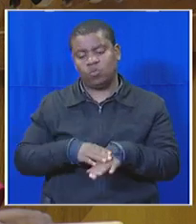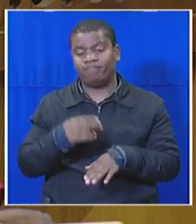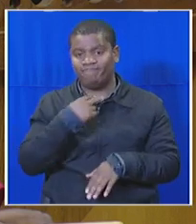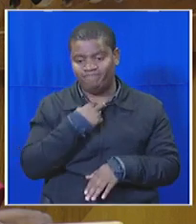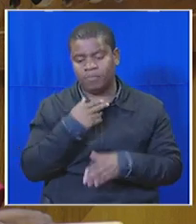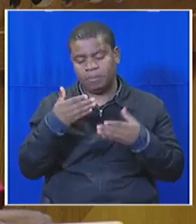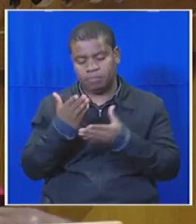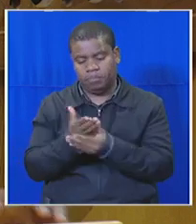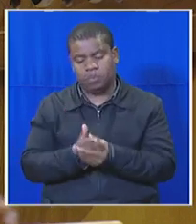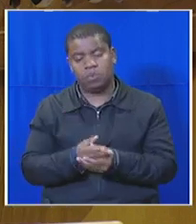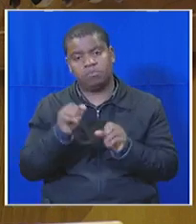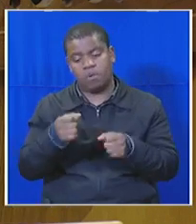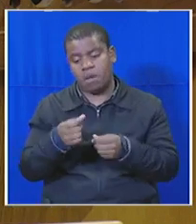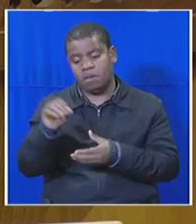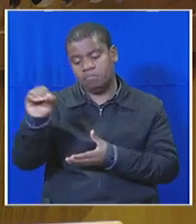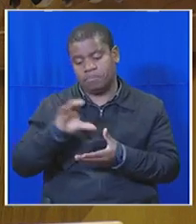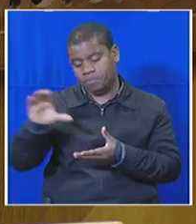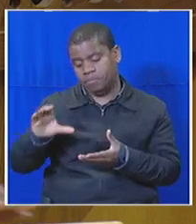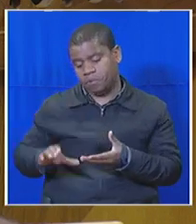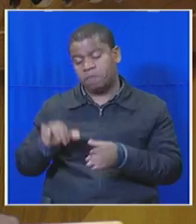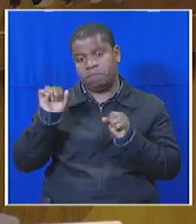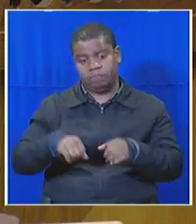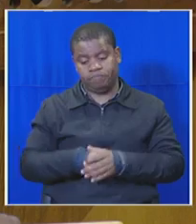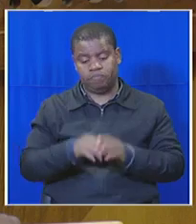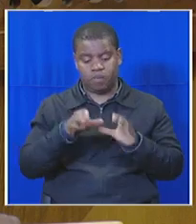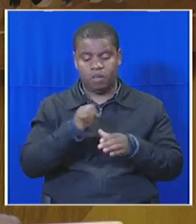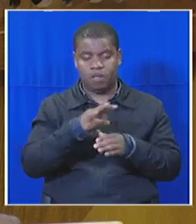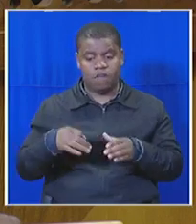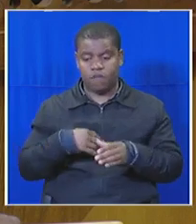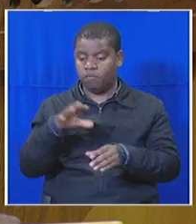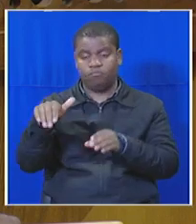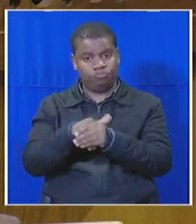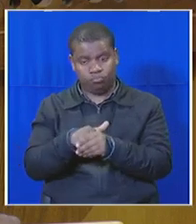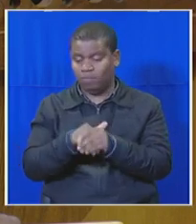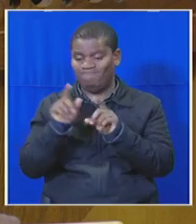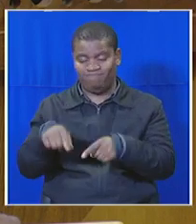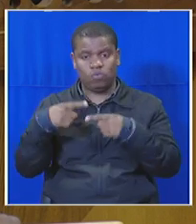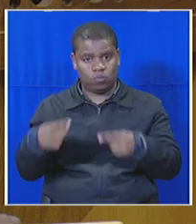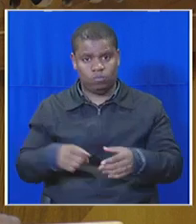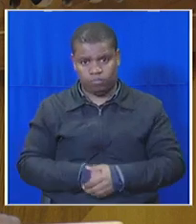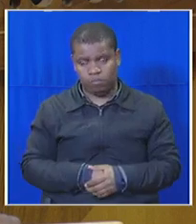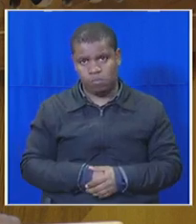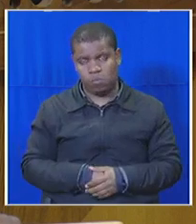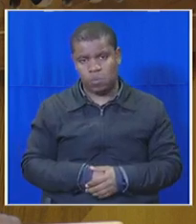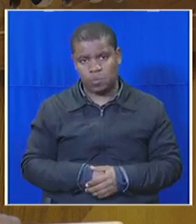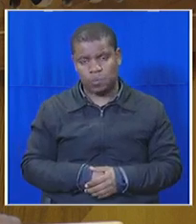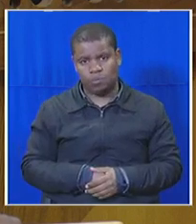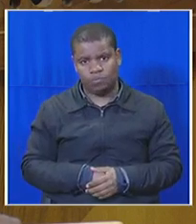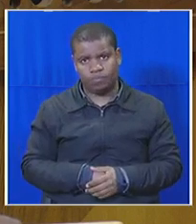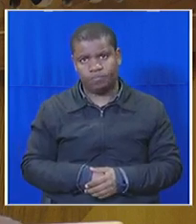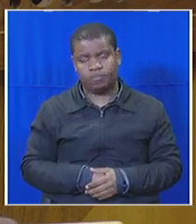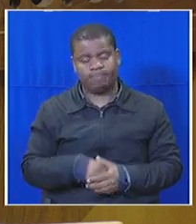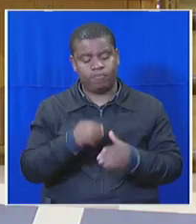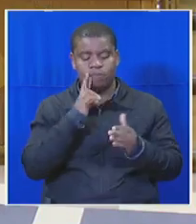of monies received for the fund, the EFF will never be part of rubber stamping the dysfunctional institution and reject this